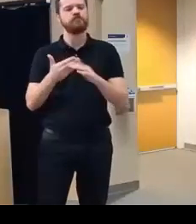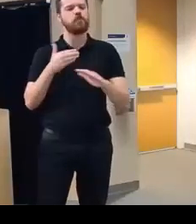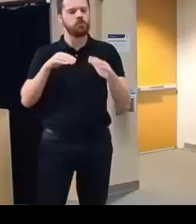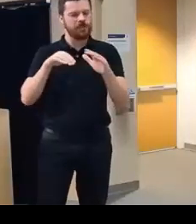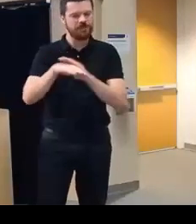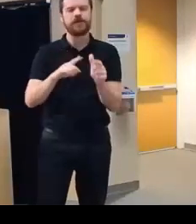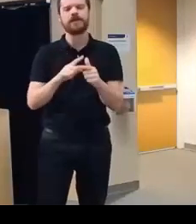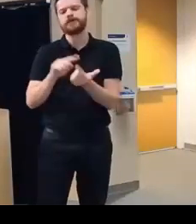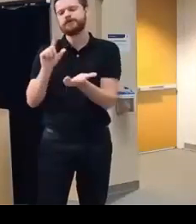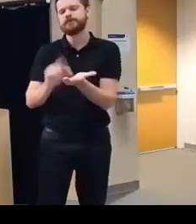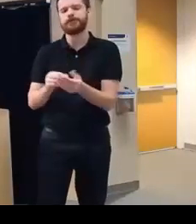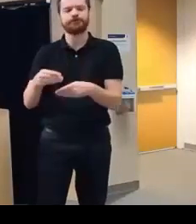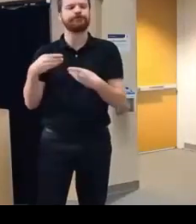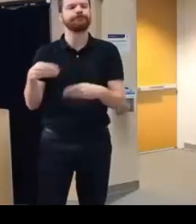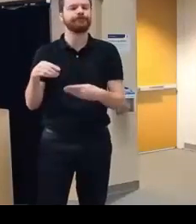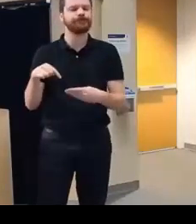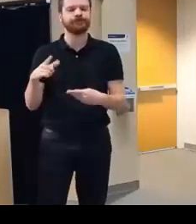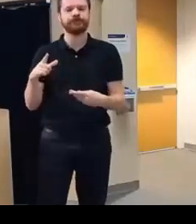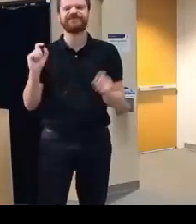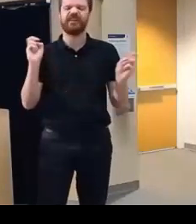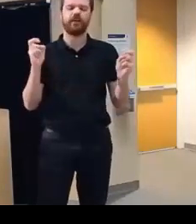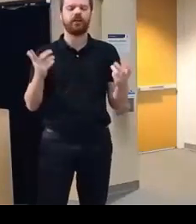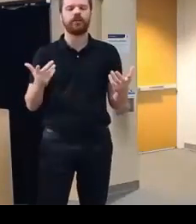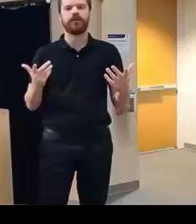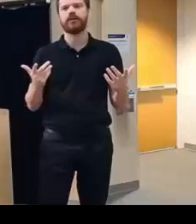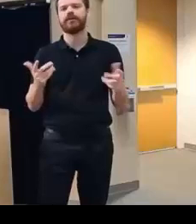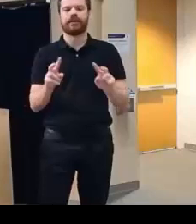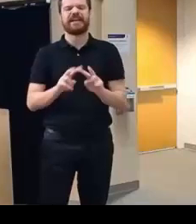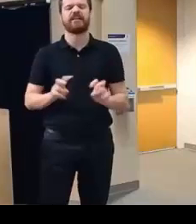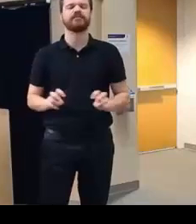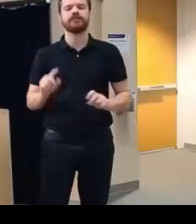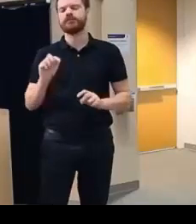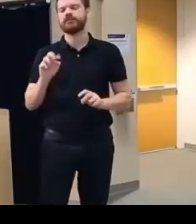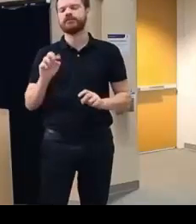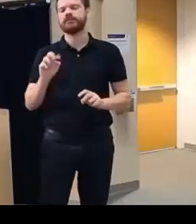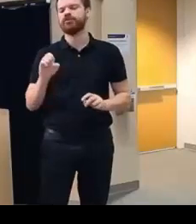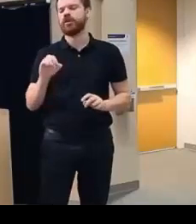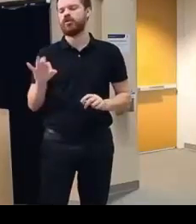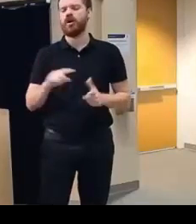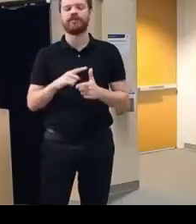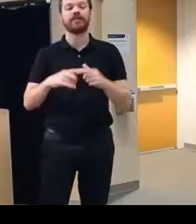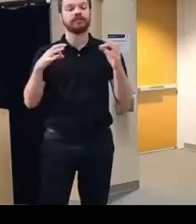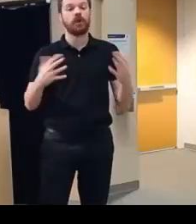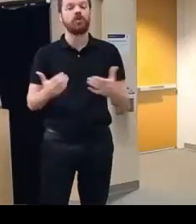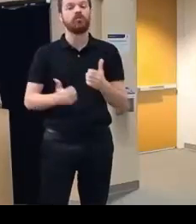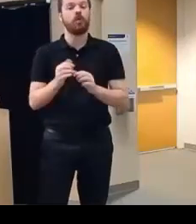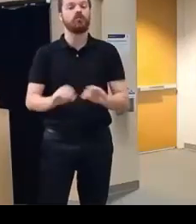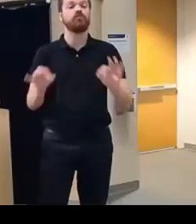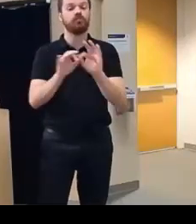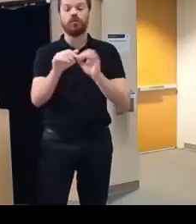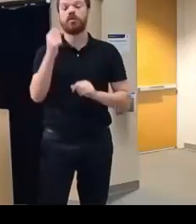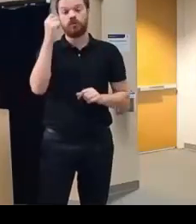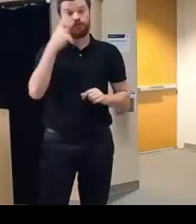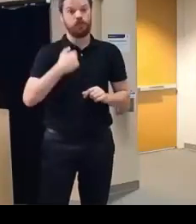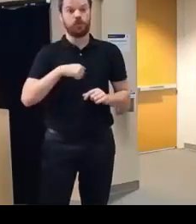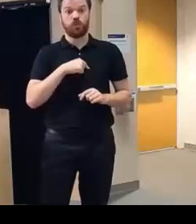in, where they basically did a little trade-off kind of analyses and decided what was most important to them. And not only did we